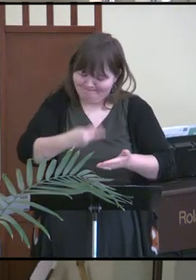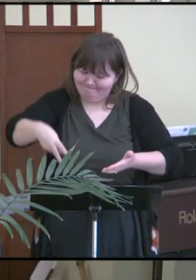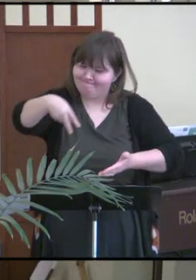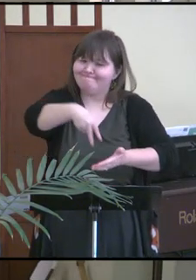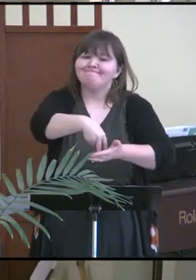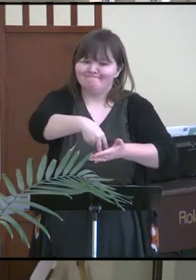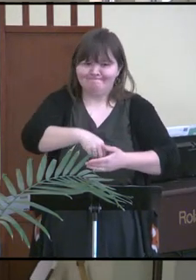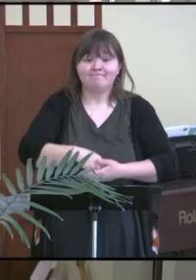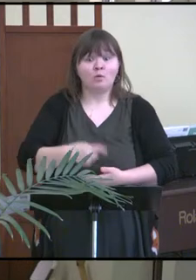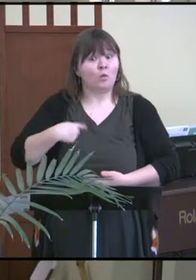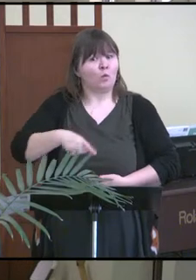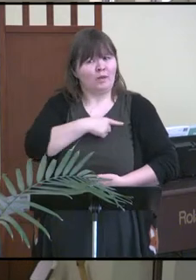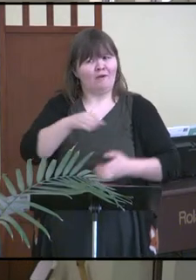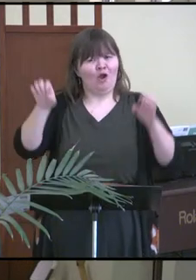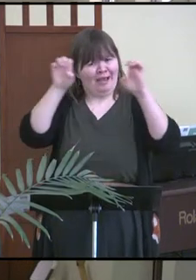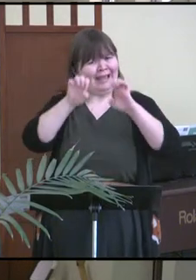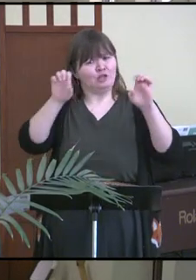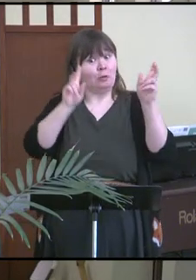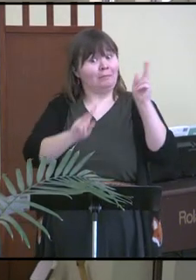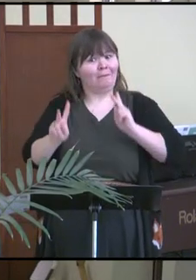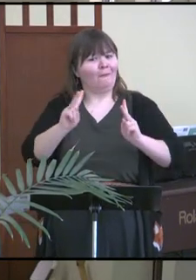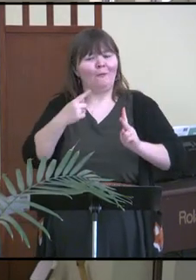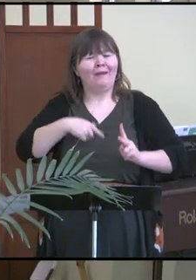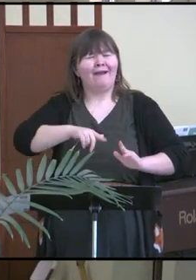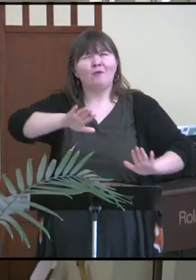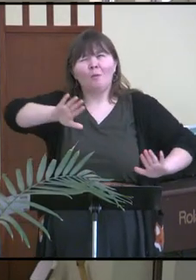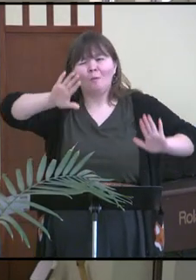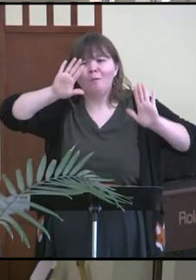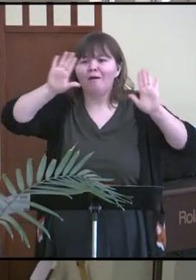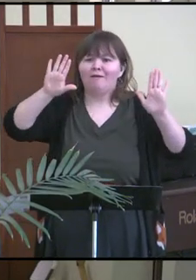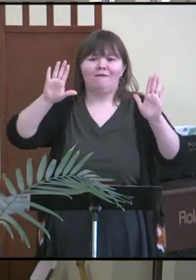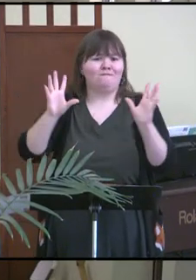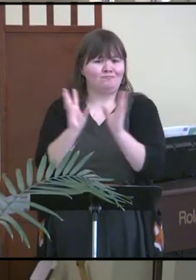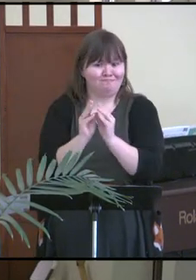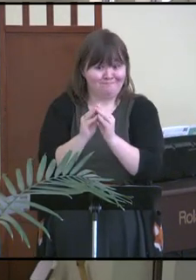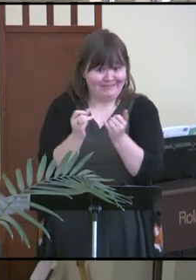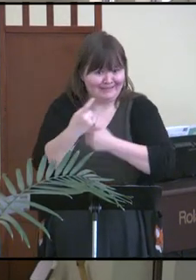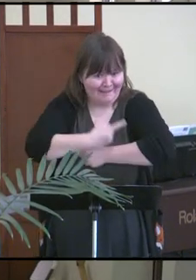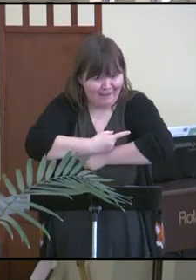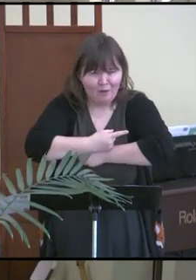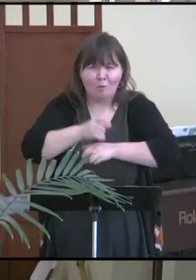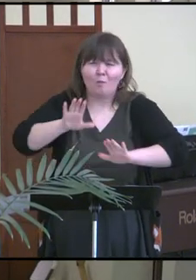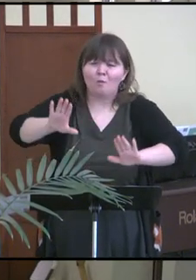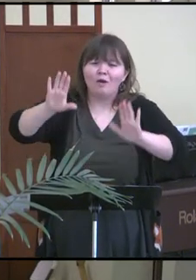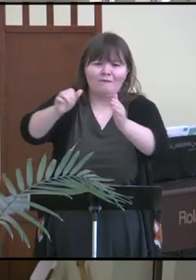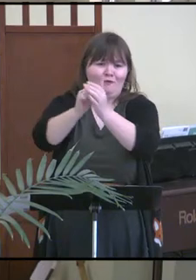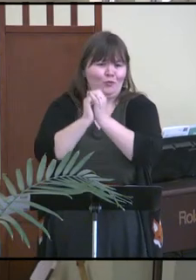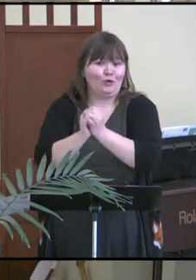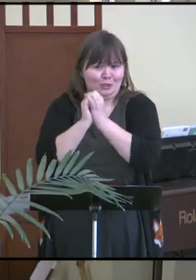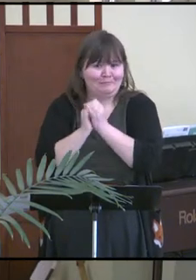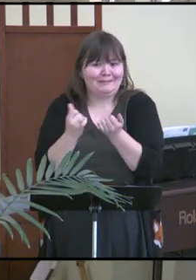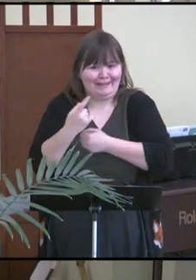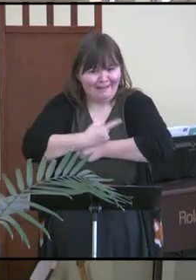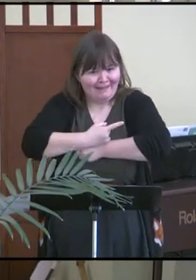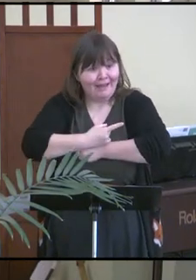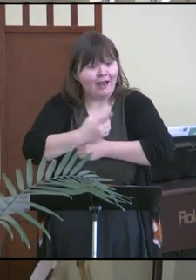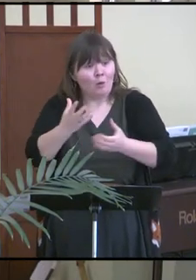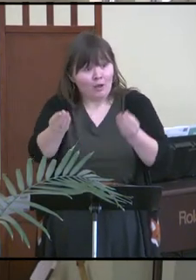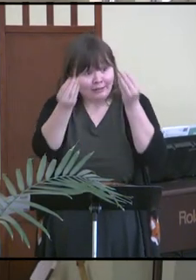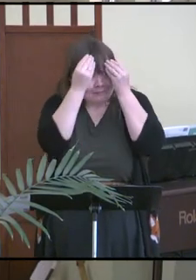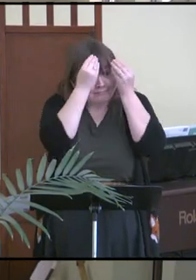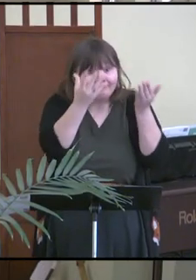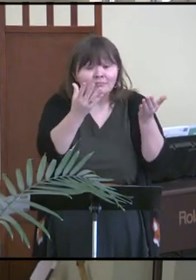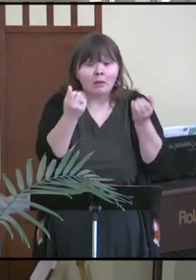We are Easter people. We have a wonderful program for you this morning, a wonderful worship service. I just want to say